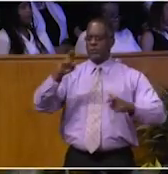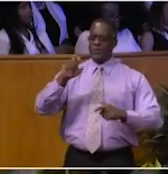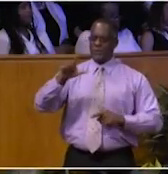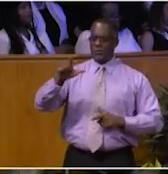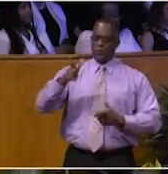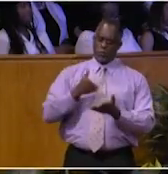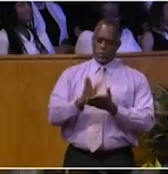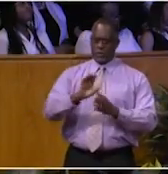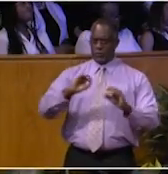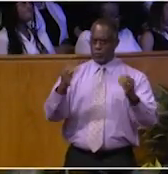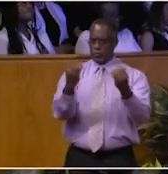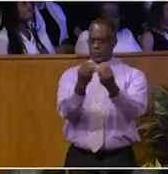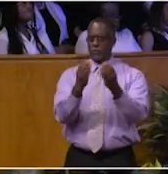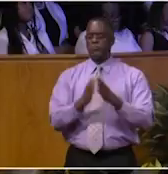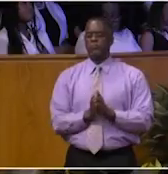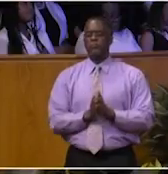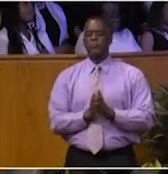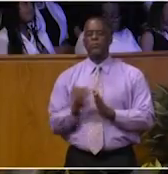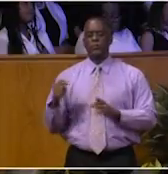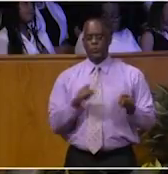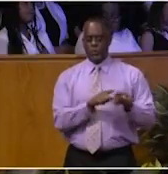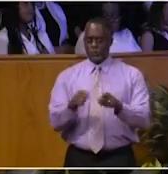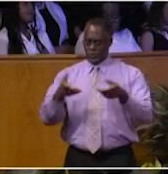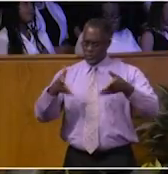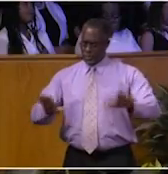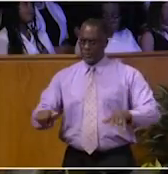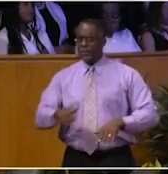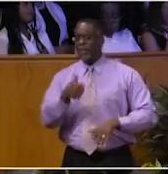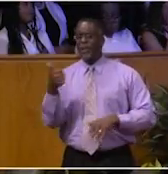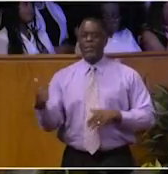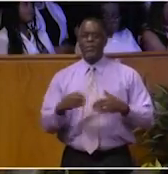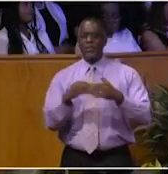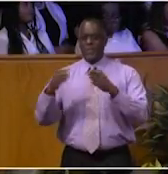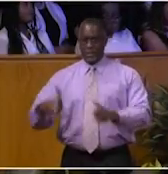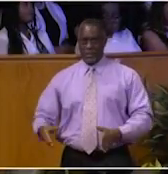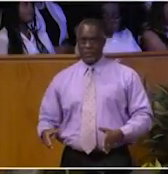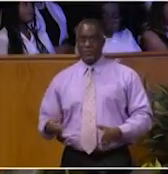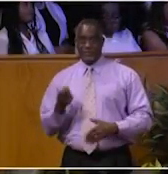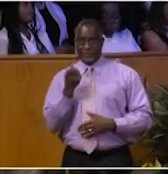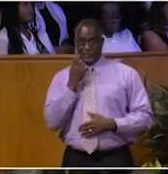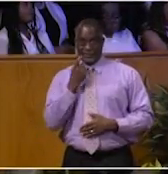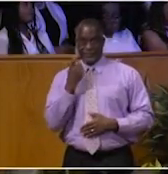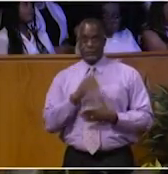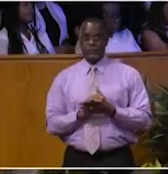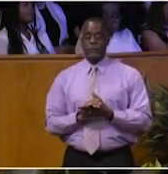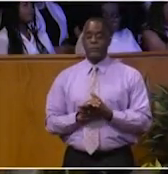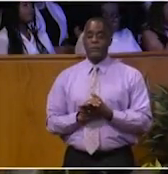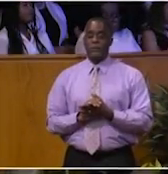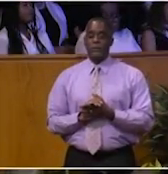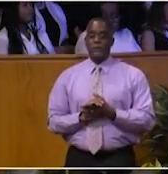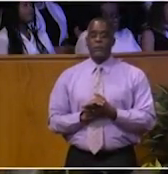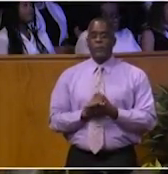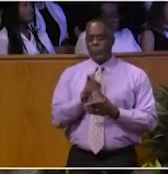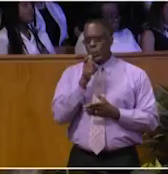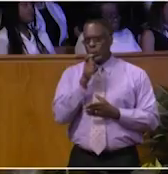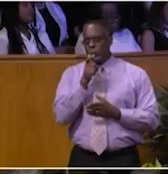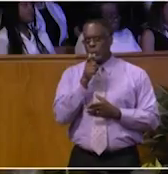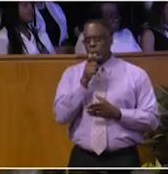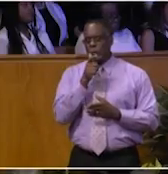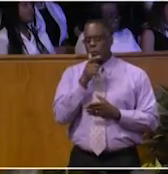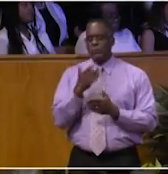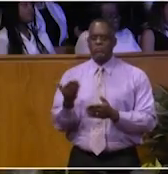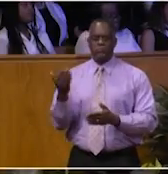organization. We've also lost other civil rights leaders recently, namely